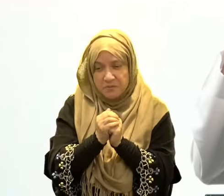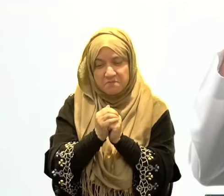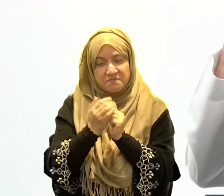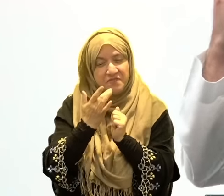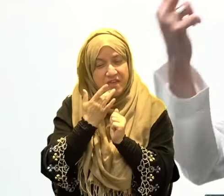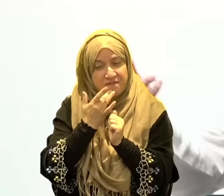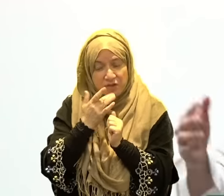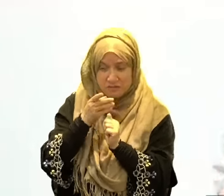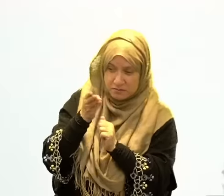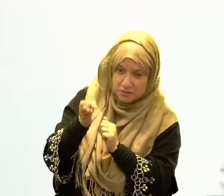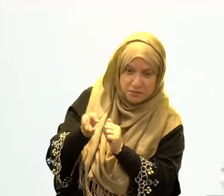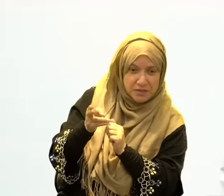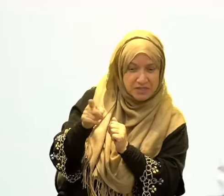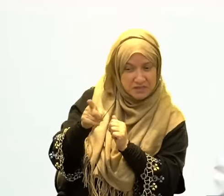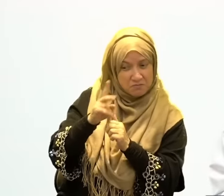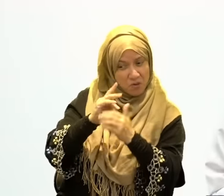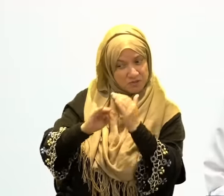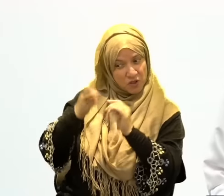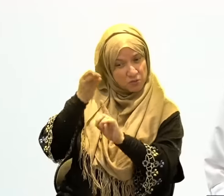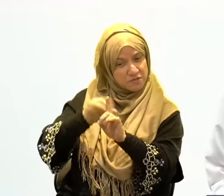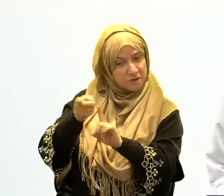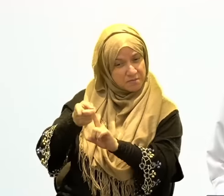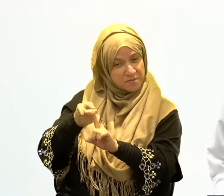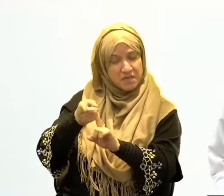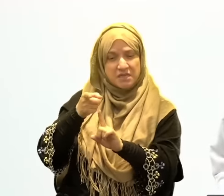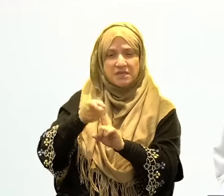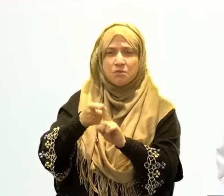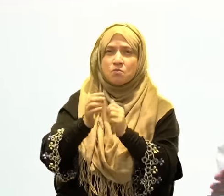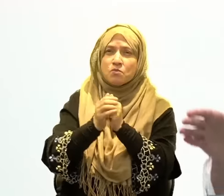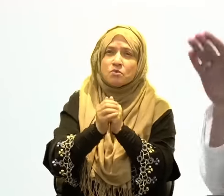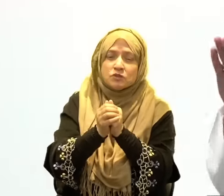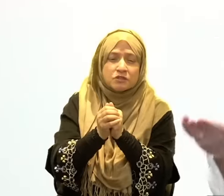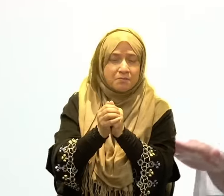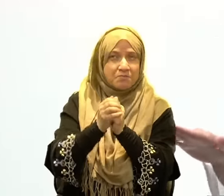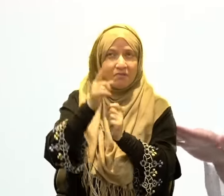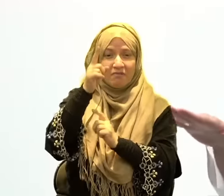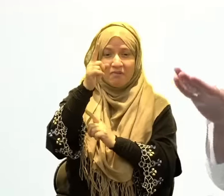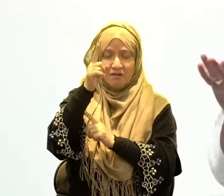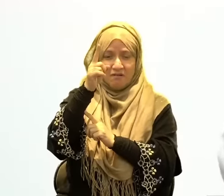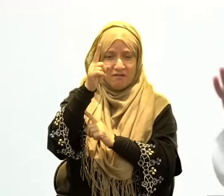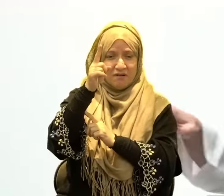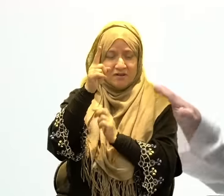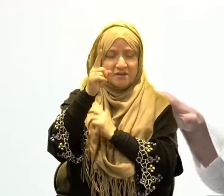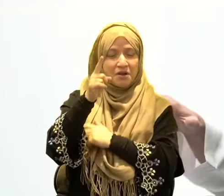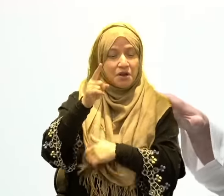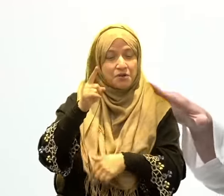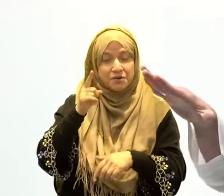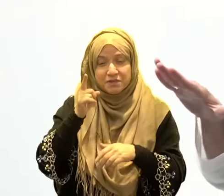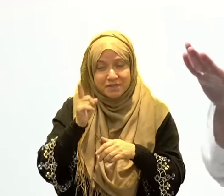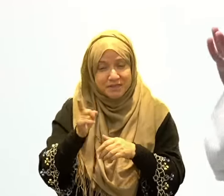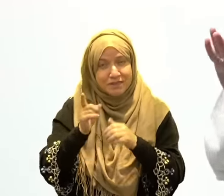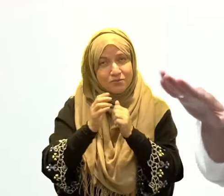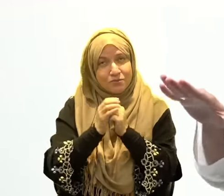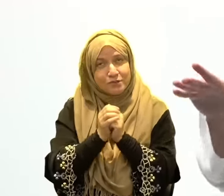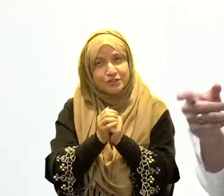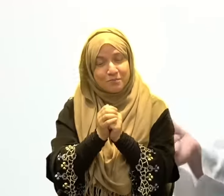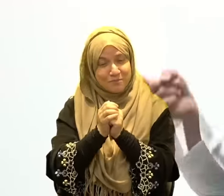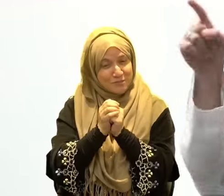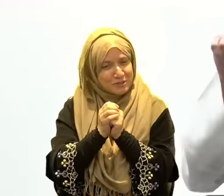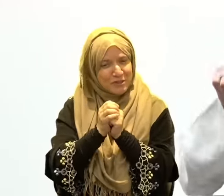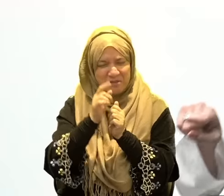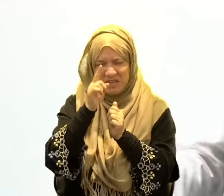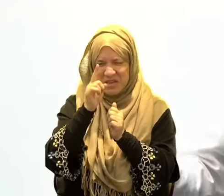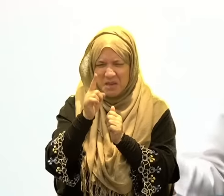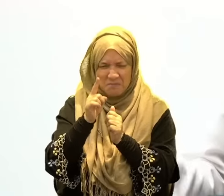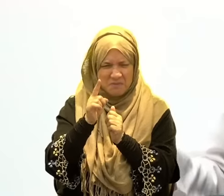is that a person can see Allah subhanahu wa ta'ala directly in the hereafter. And he went on to say, and this is very powerful, he said, and that's